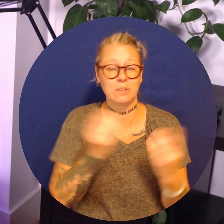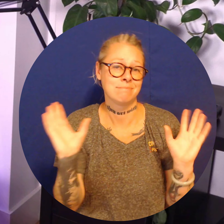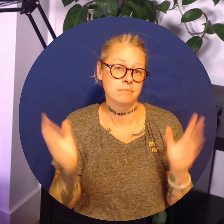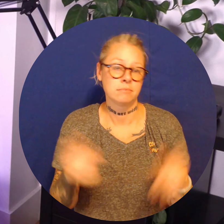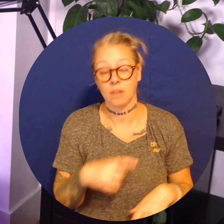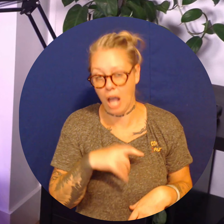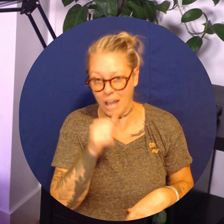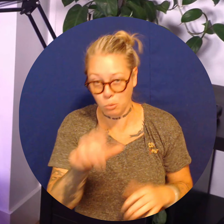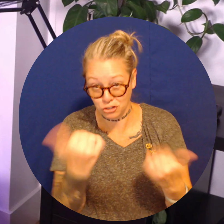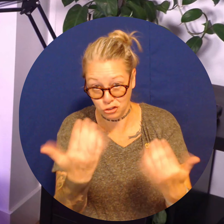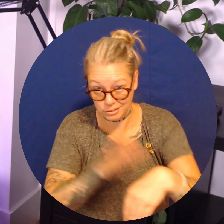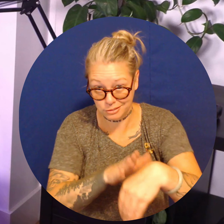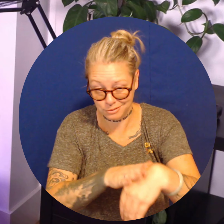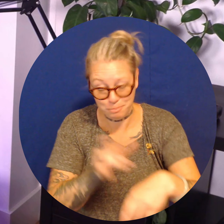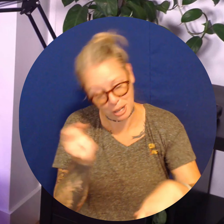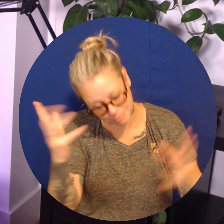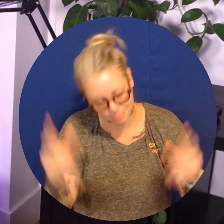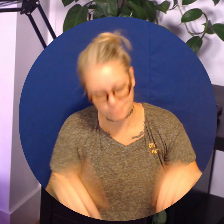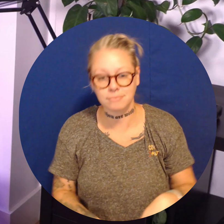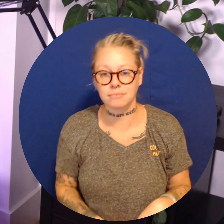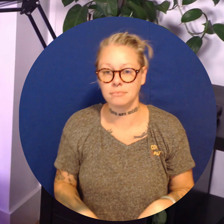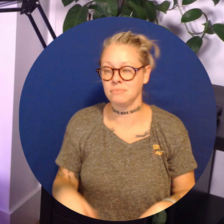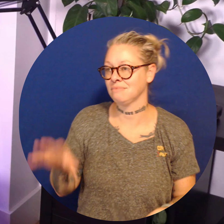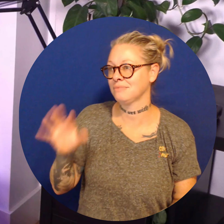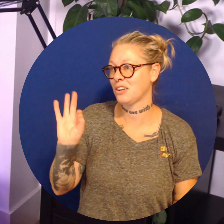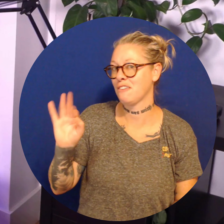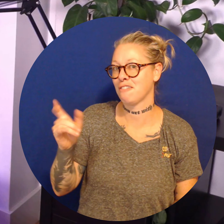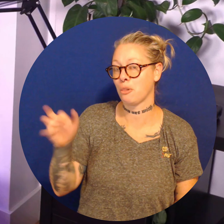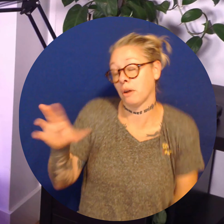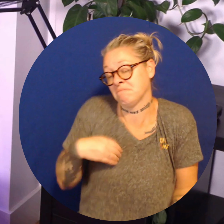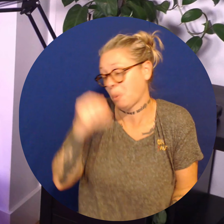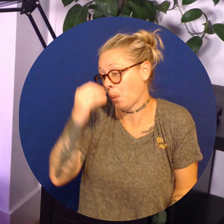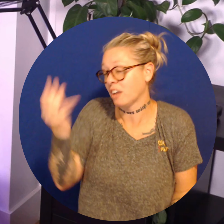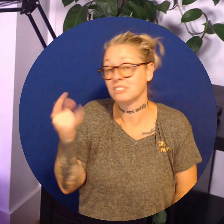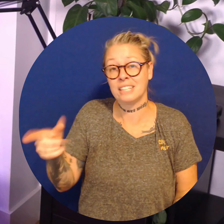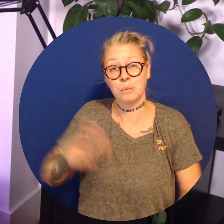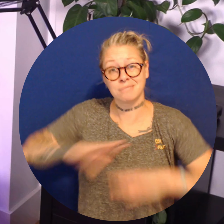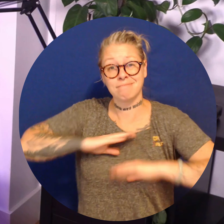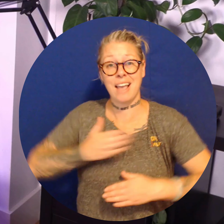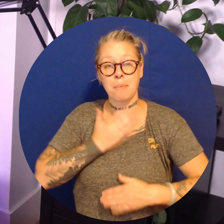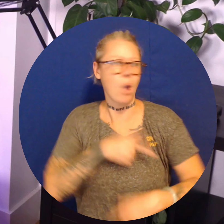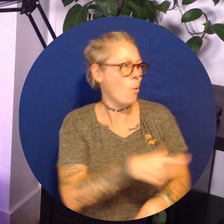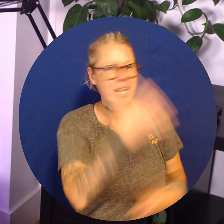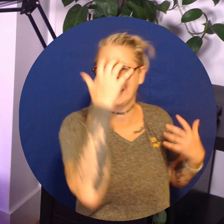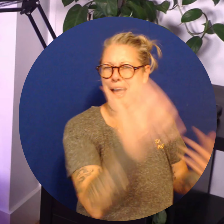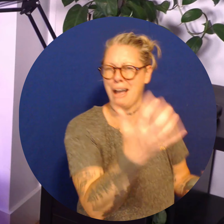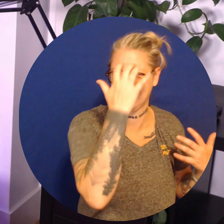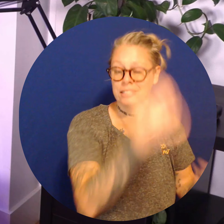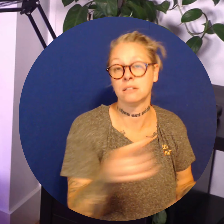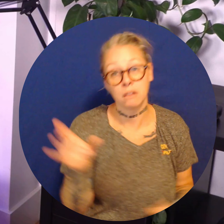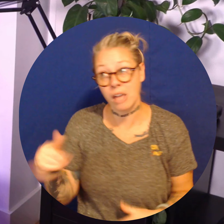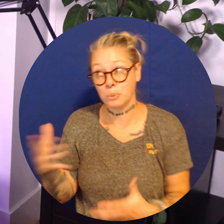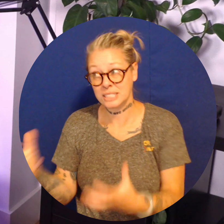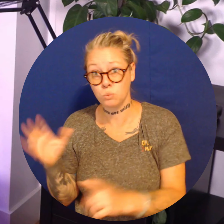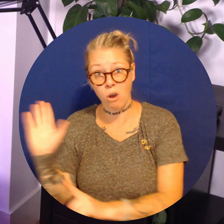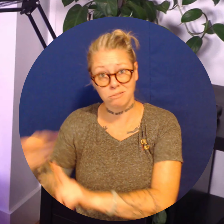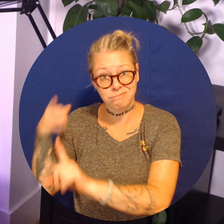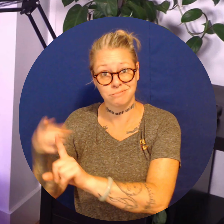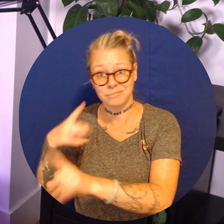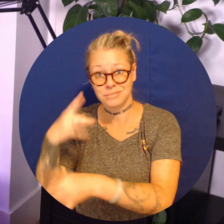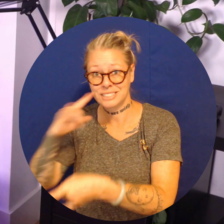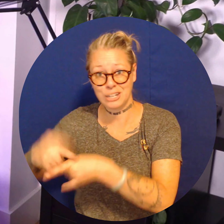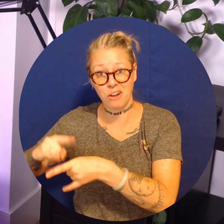so anyways i don't suggest buying cigarettes but i mean who cares you know it made him happy oh he loved it loved it that's